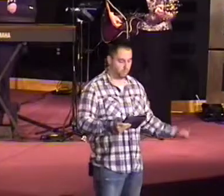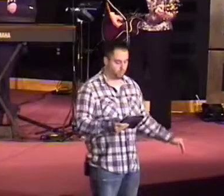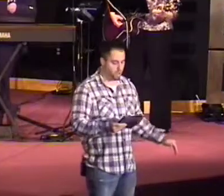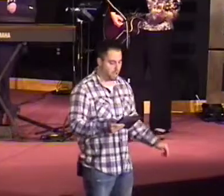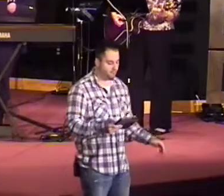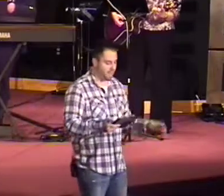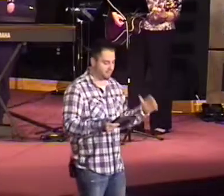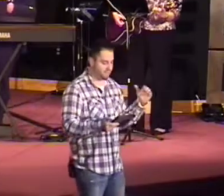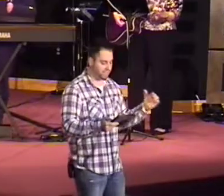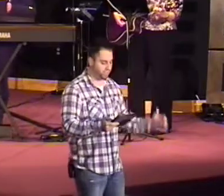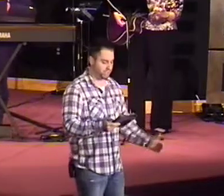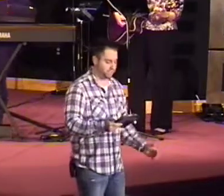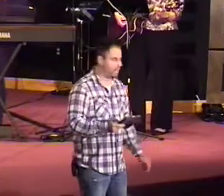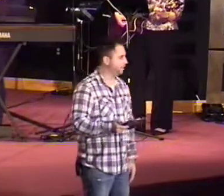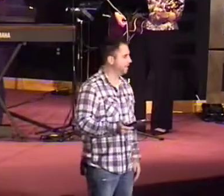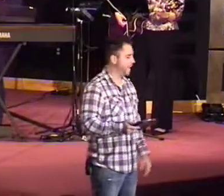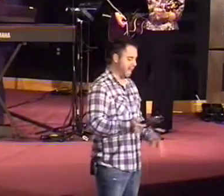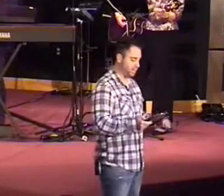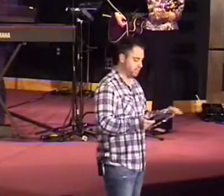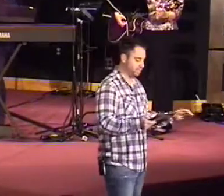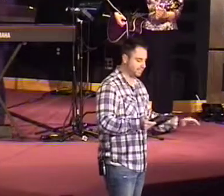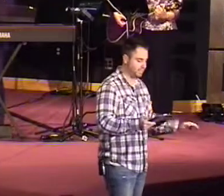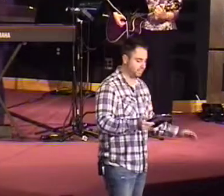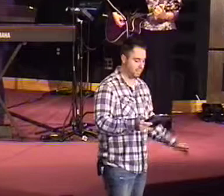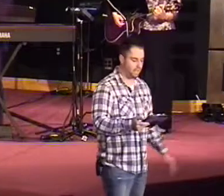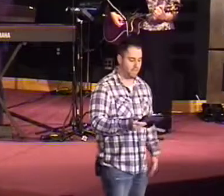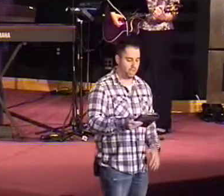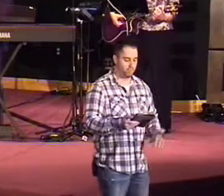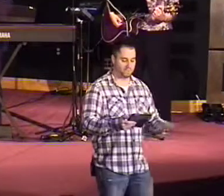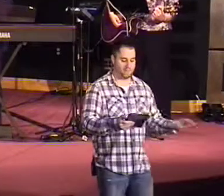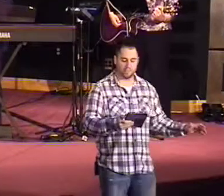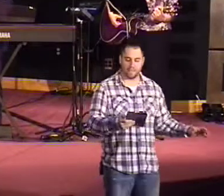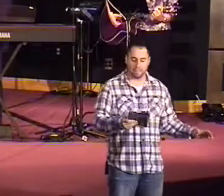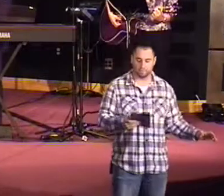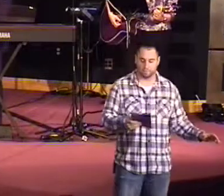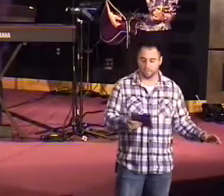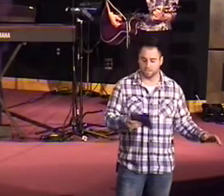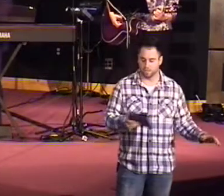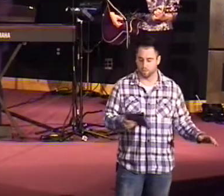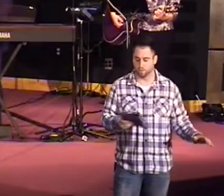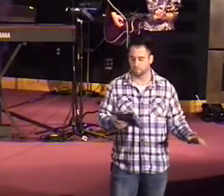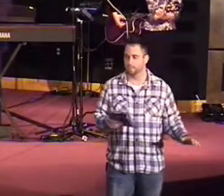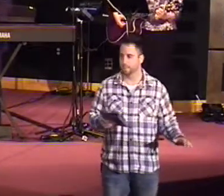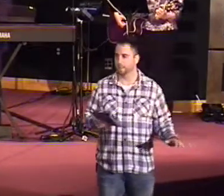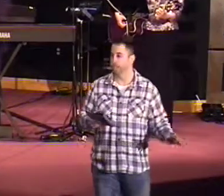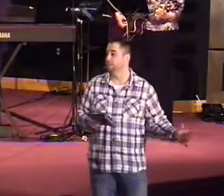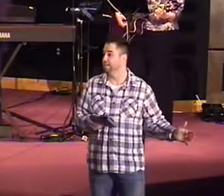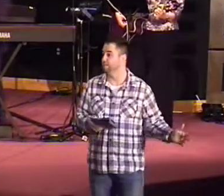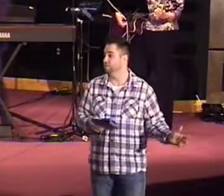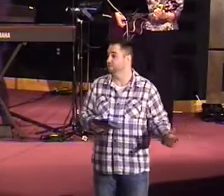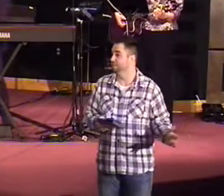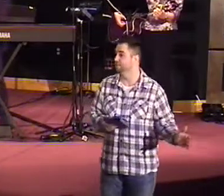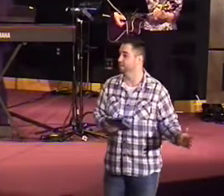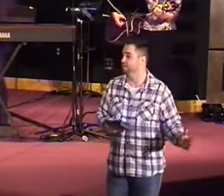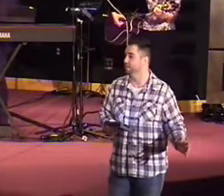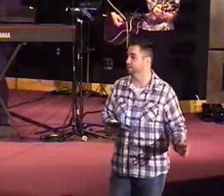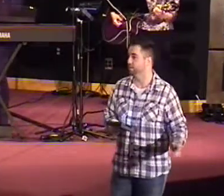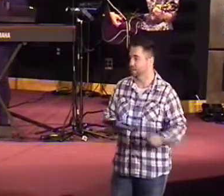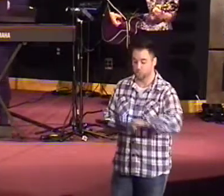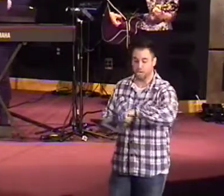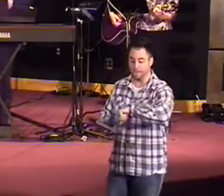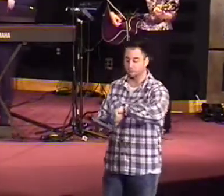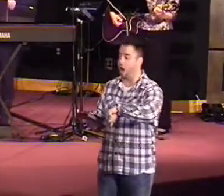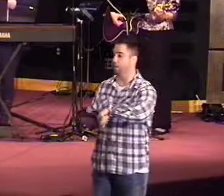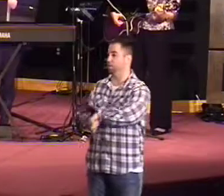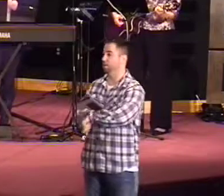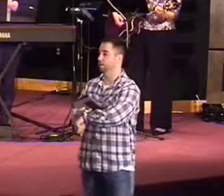get the rubble off. Everything was just heavy. I couldn't see a thing. There was nothing else for me to do. And she says she believes that she fell asleep.